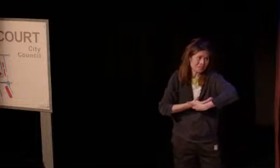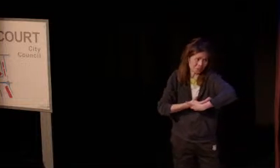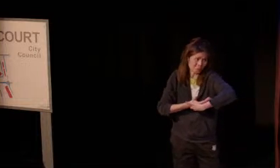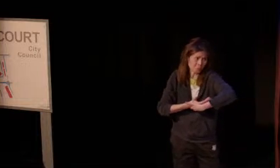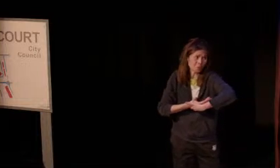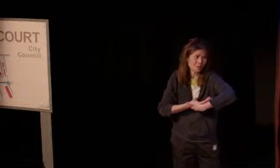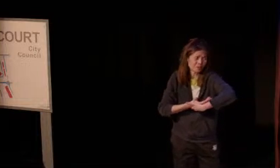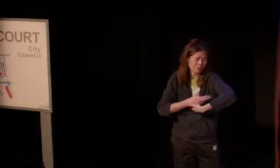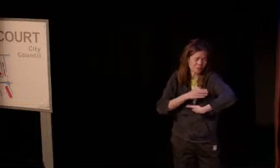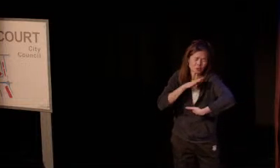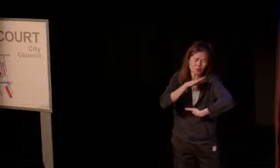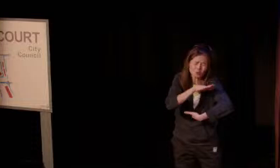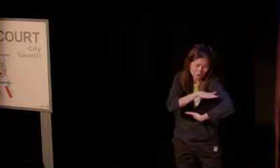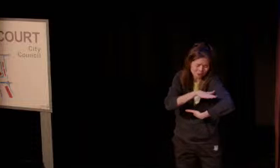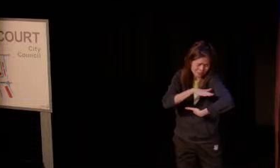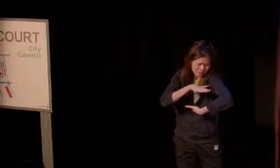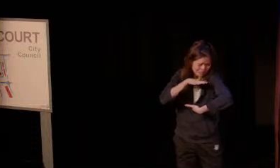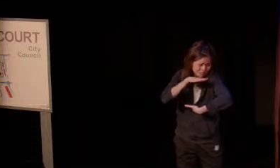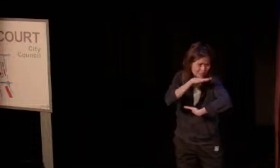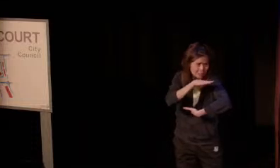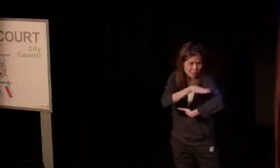condemned to die.